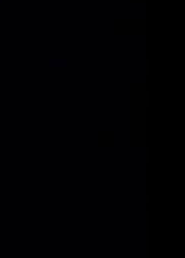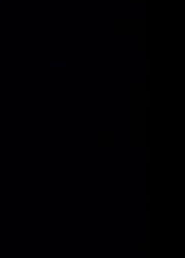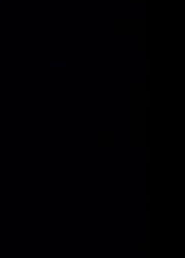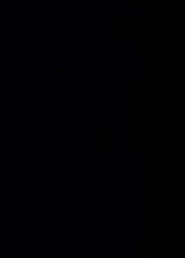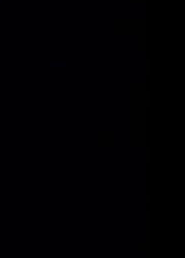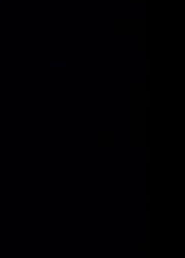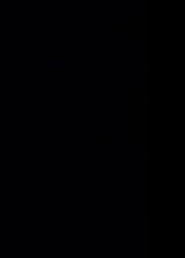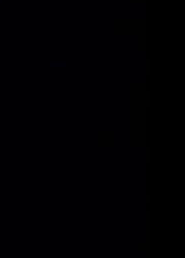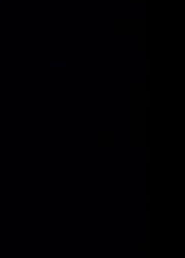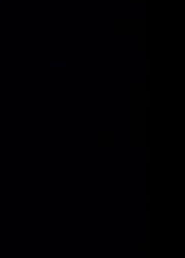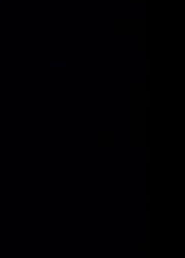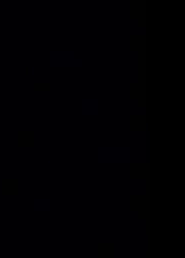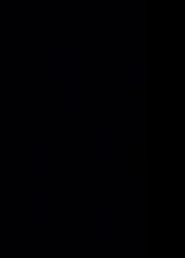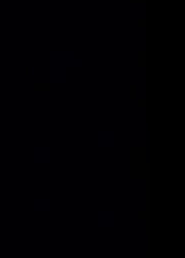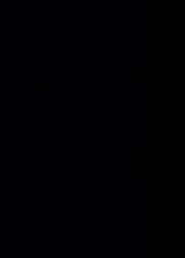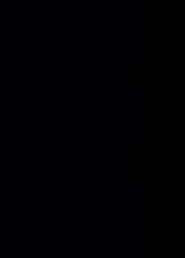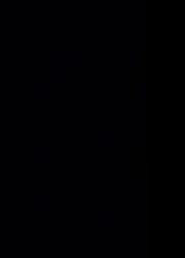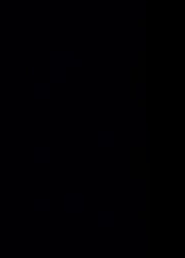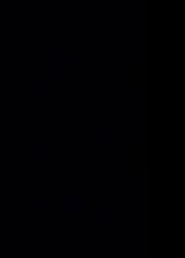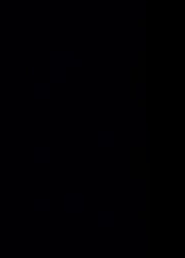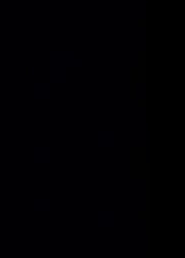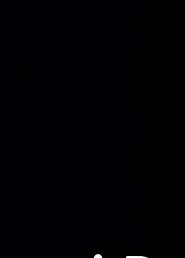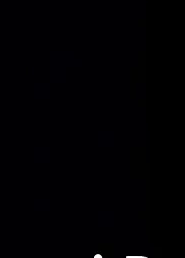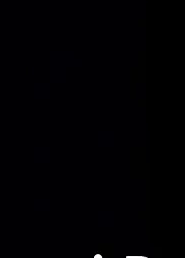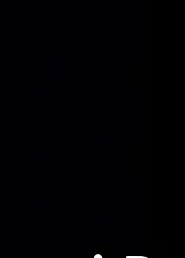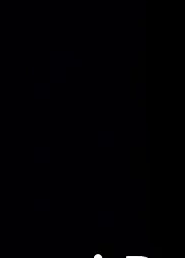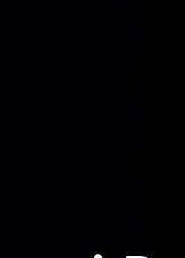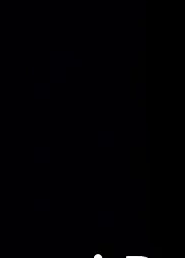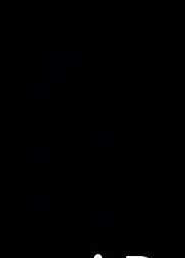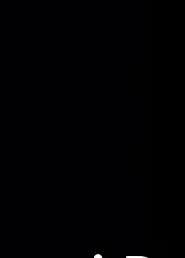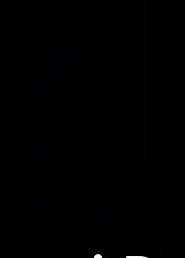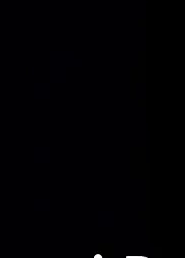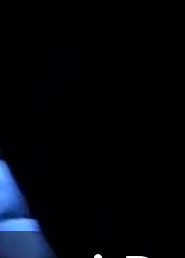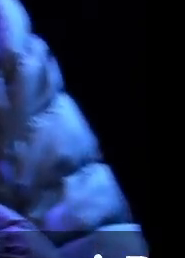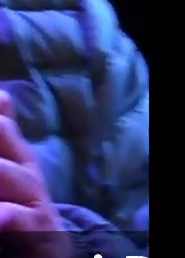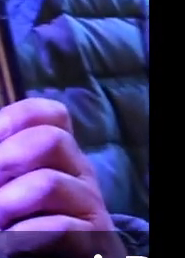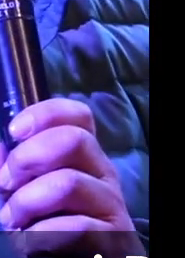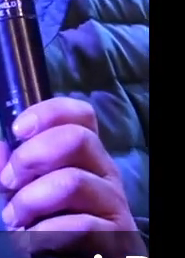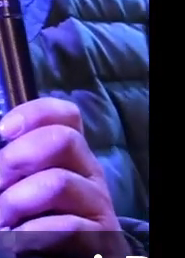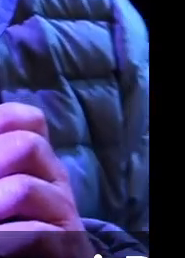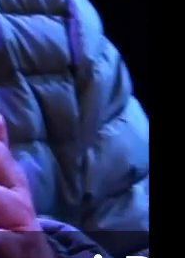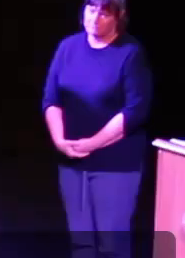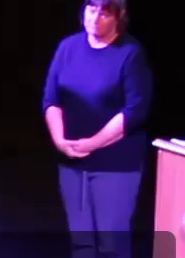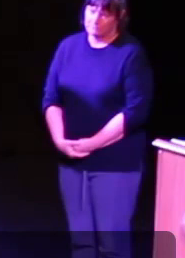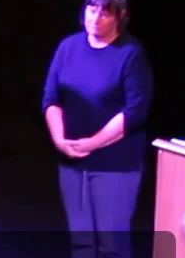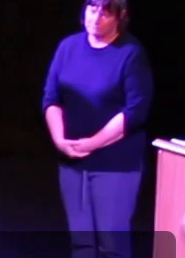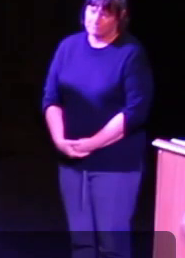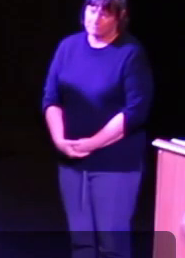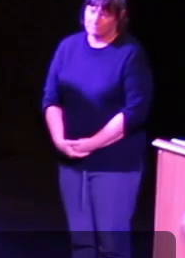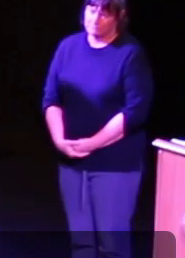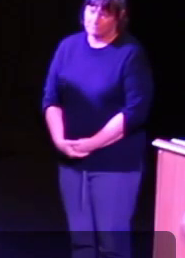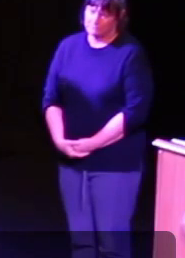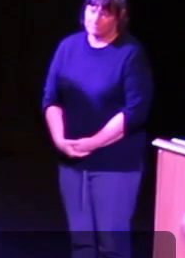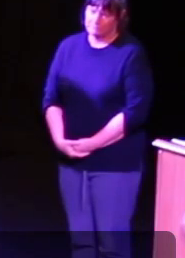Manawatu. Ko kura haupo te waka, au ko tēnei, ko Rangitāne, e mi ana kia koutou katoa, ko tai mai nei tēnei pō. Kia